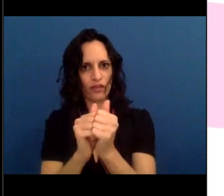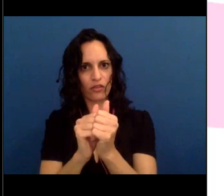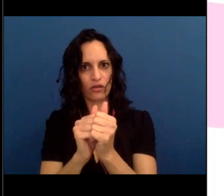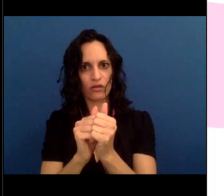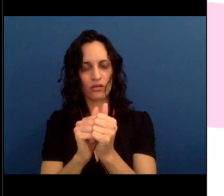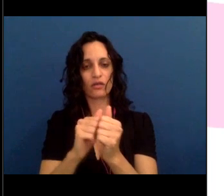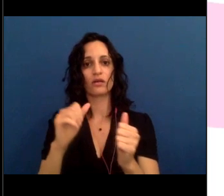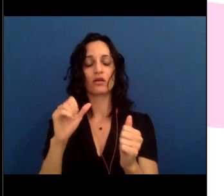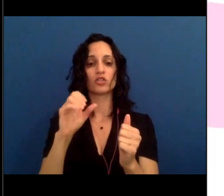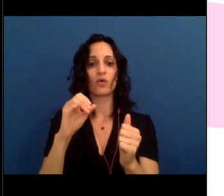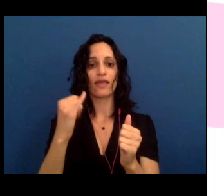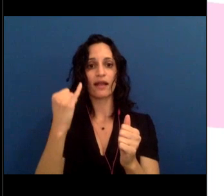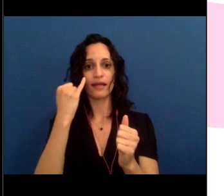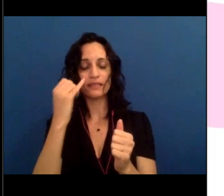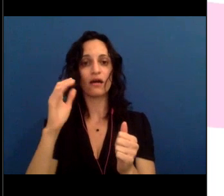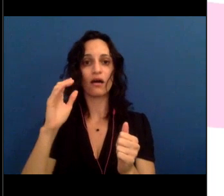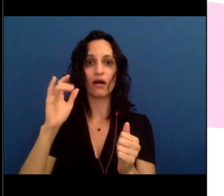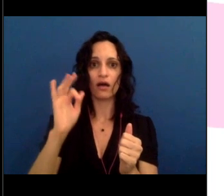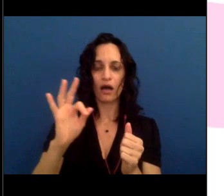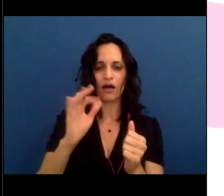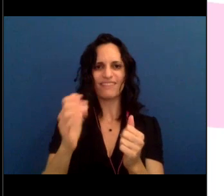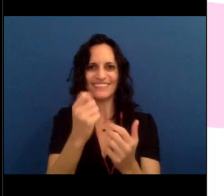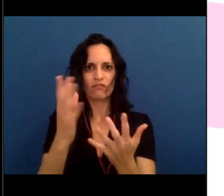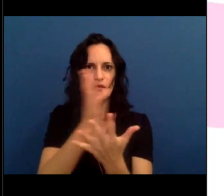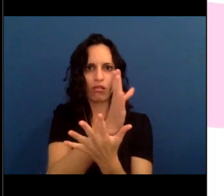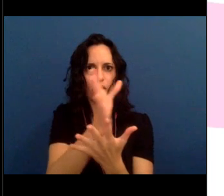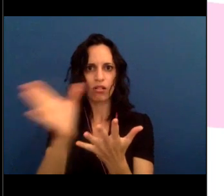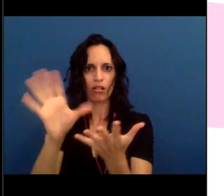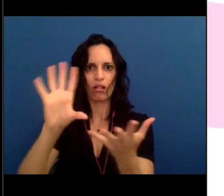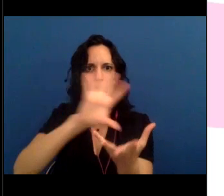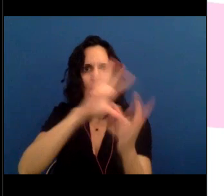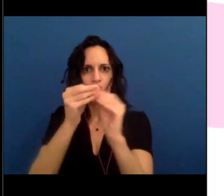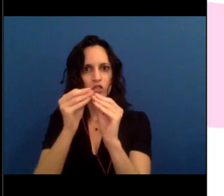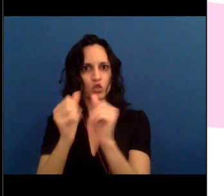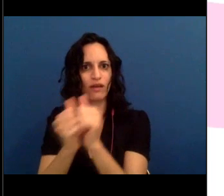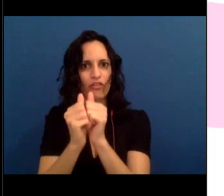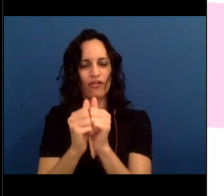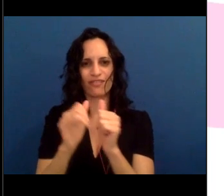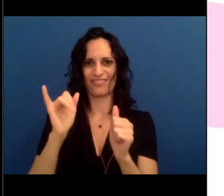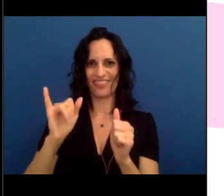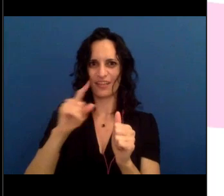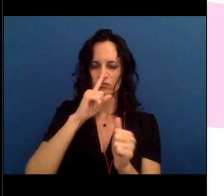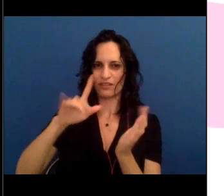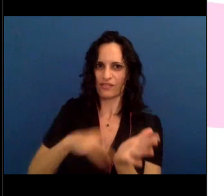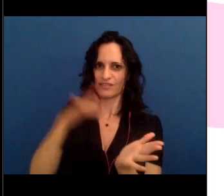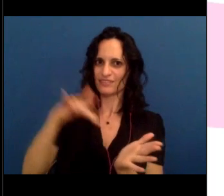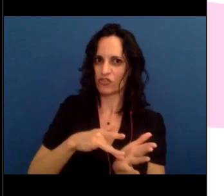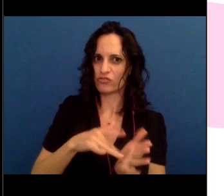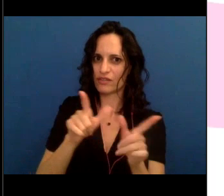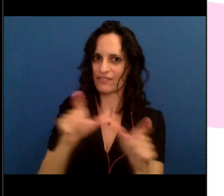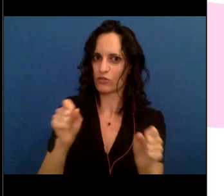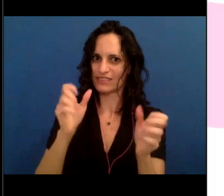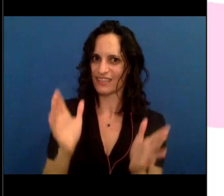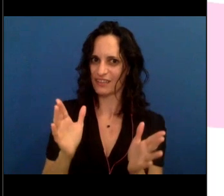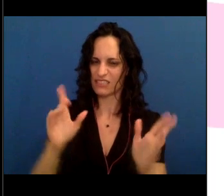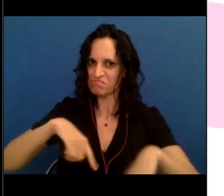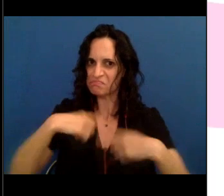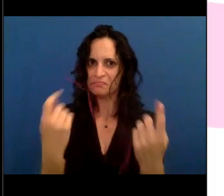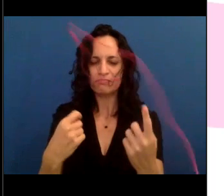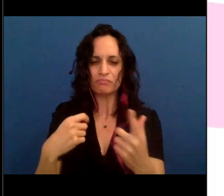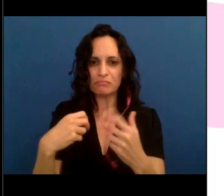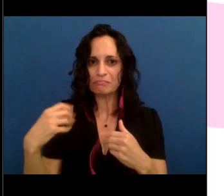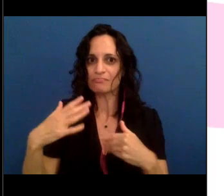always been at the core of linguistics. It's always been welcome, even in the kind of